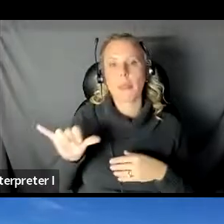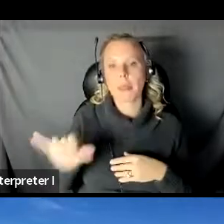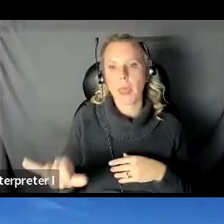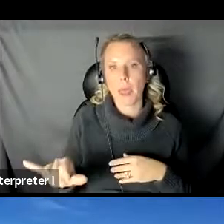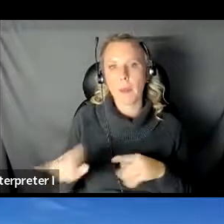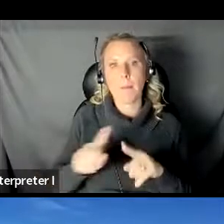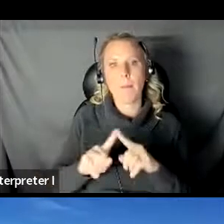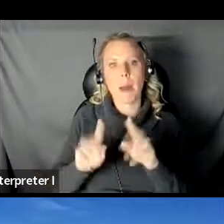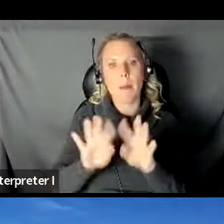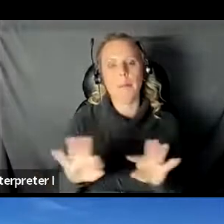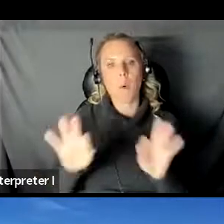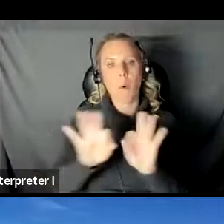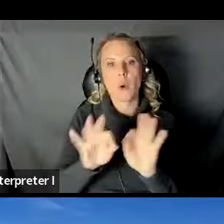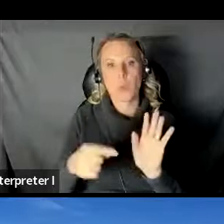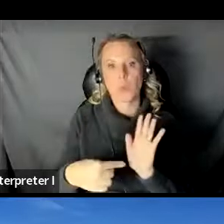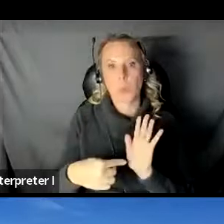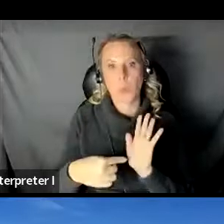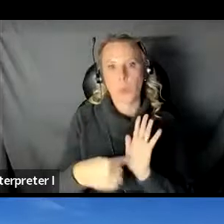note, though, that the